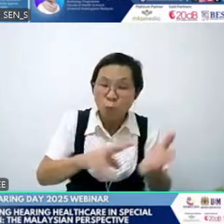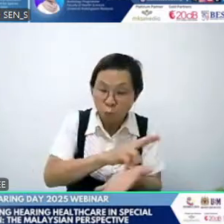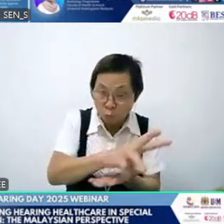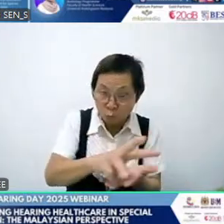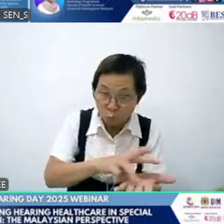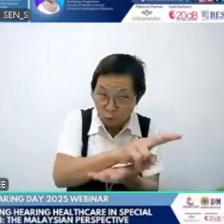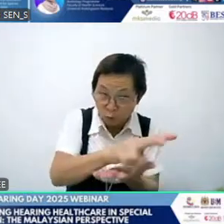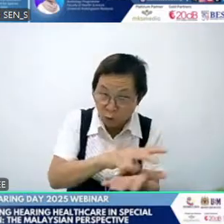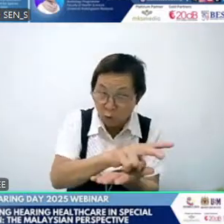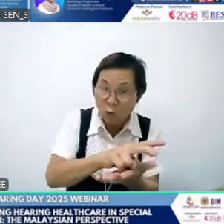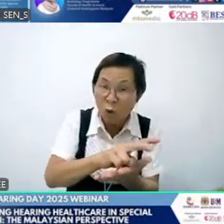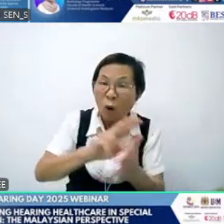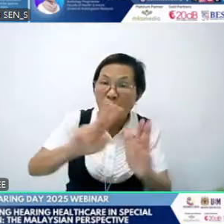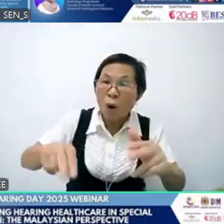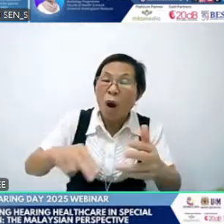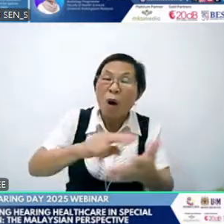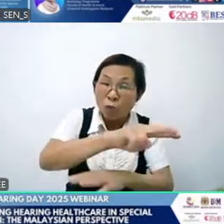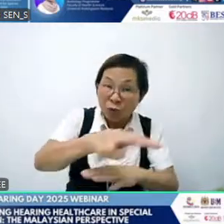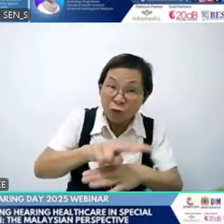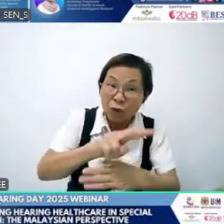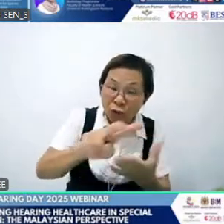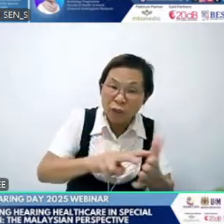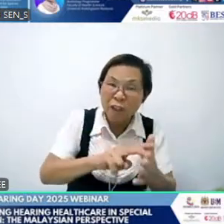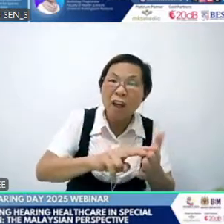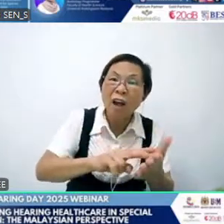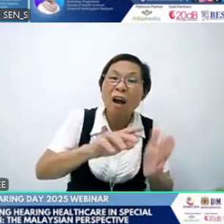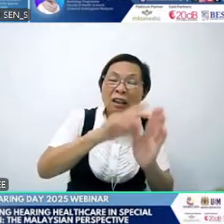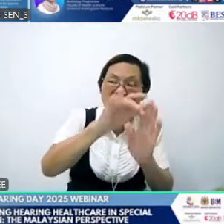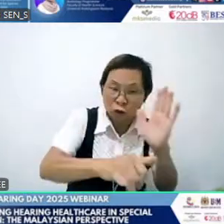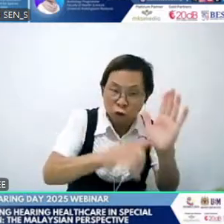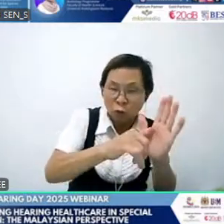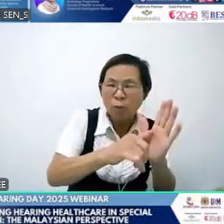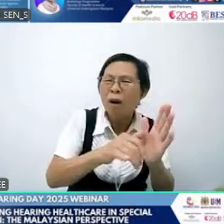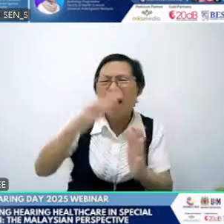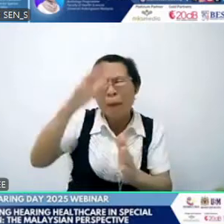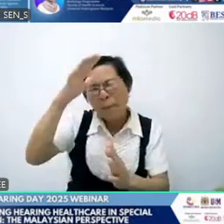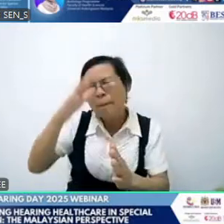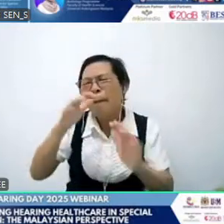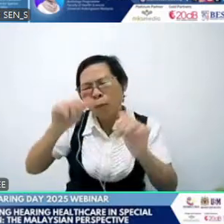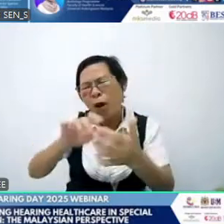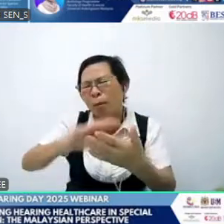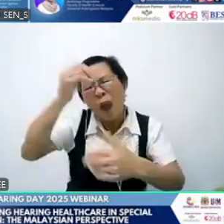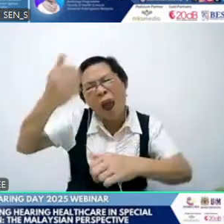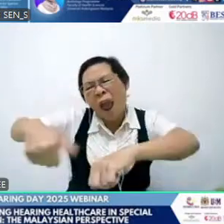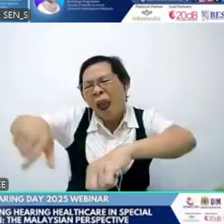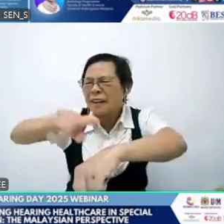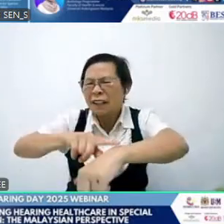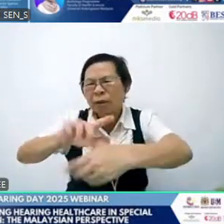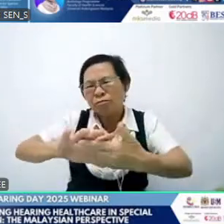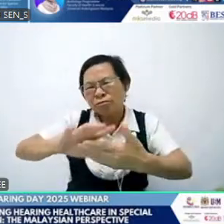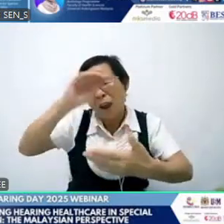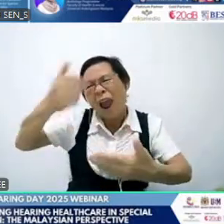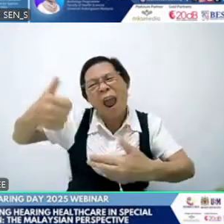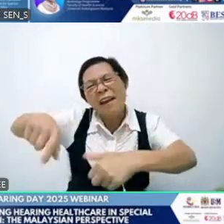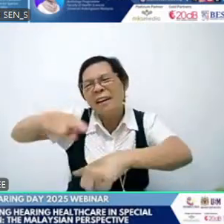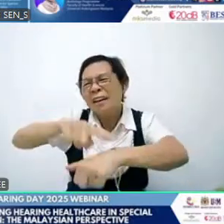pause, and revisit anytime, allowing them to learn at their own pace and refresh their knowledge when needed.